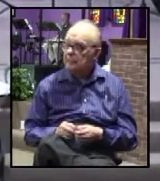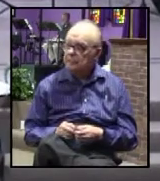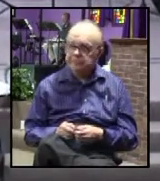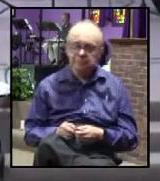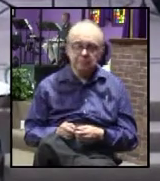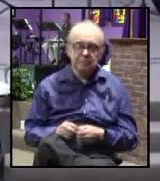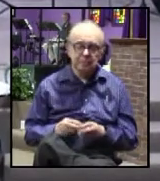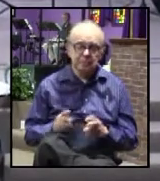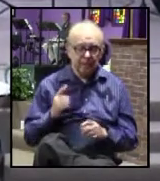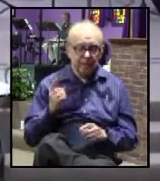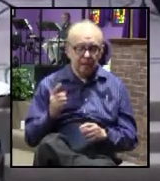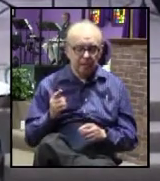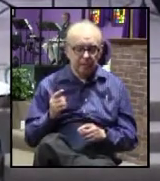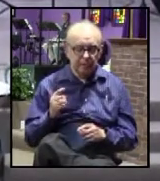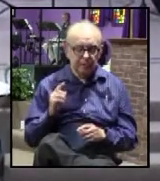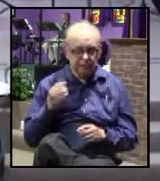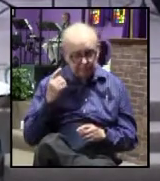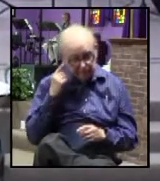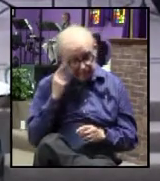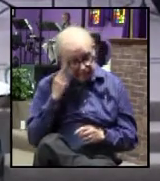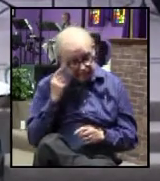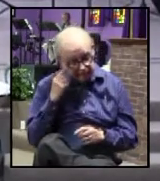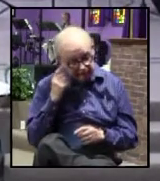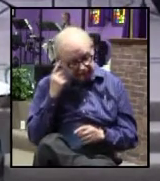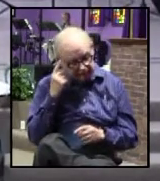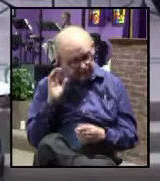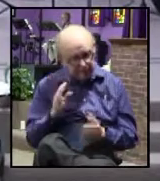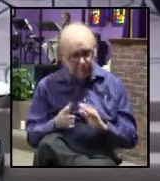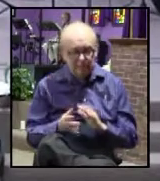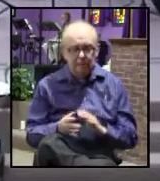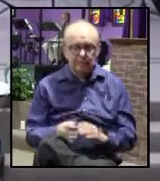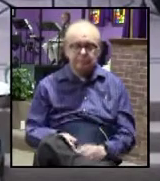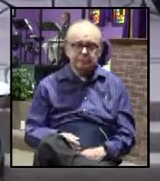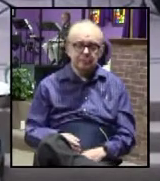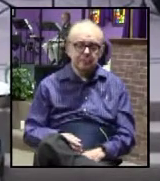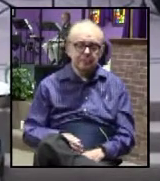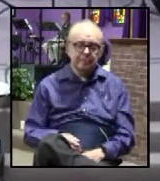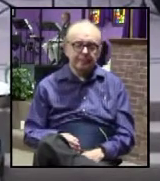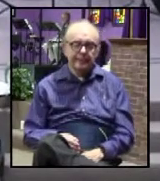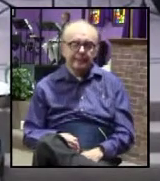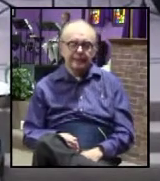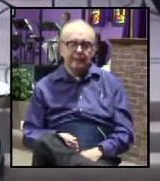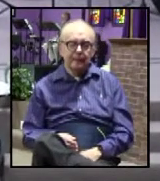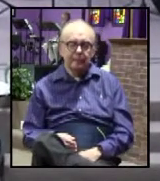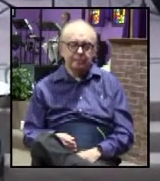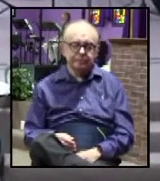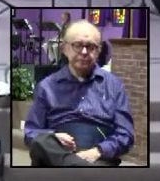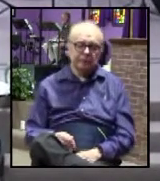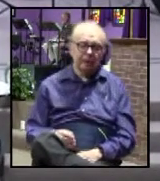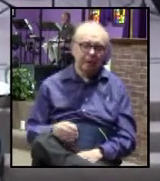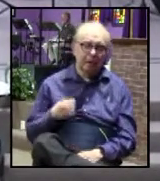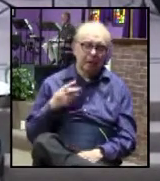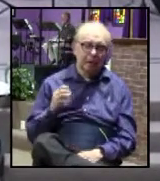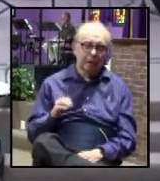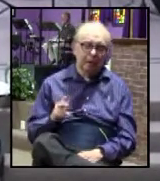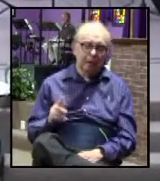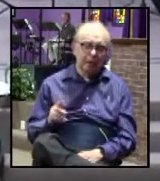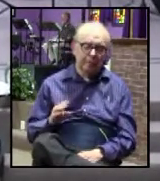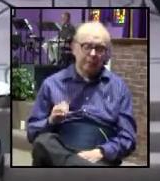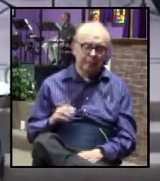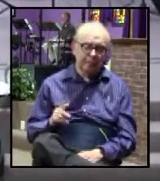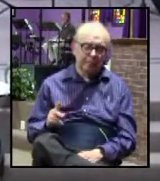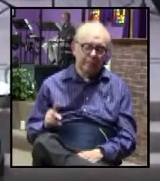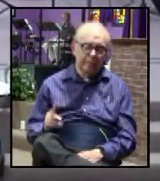the way I think is really messed up in my head sometimes. And Adam Sandler's song, I'm going to mop all day